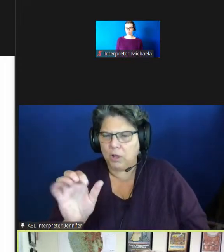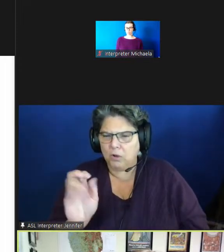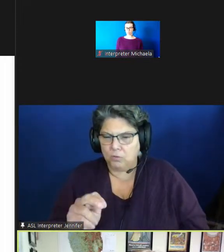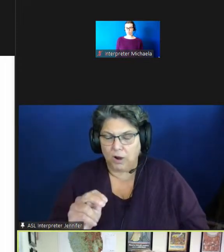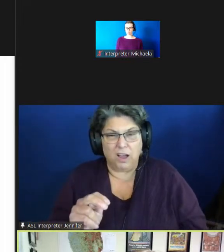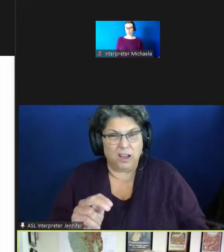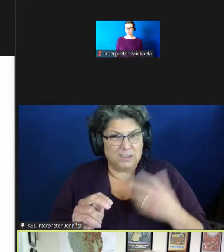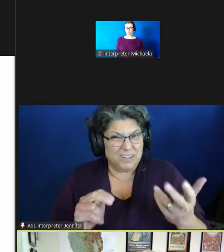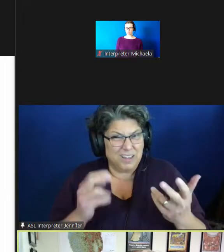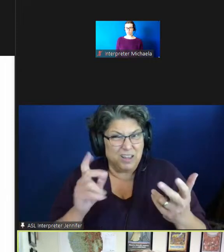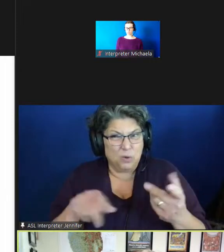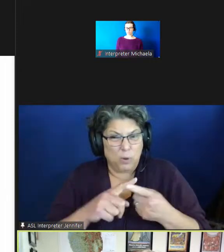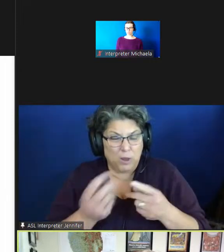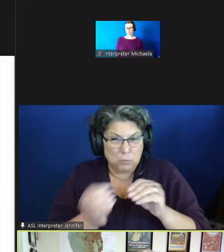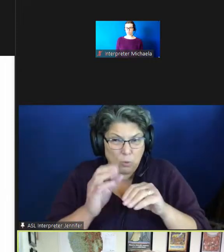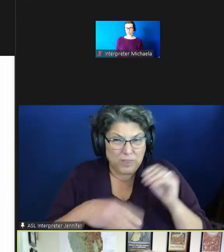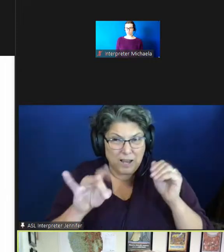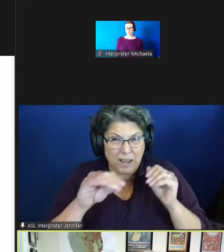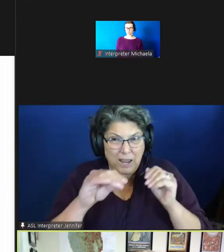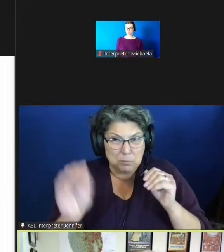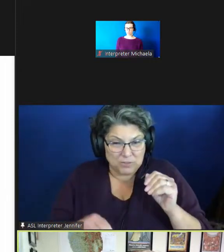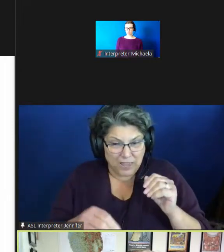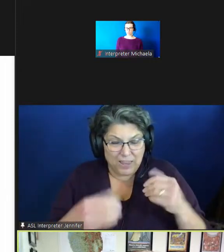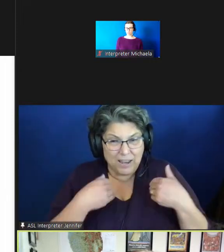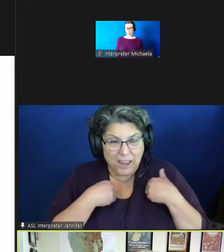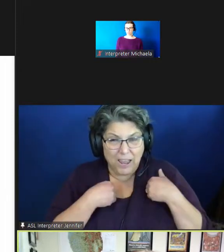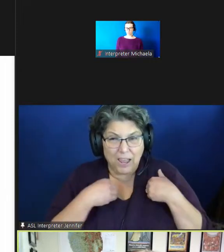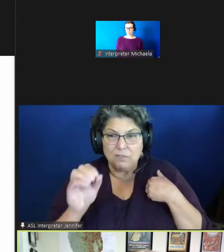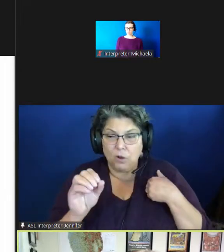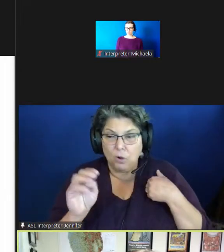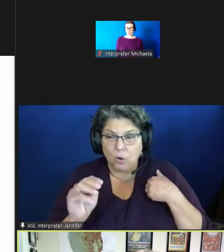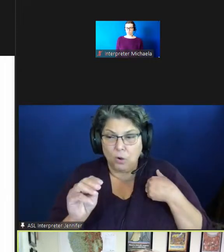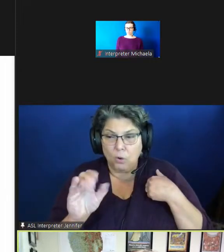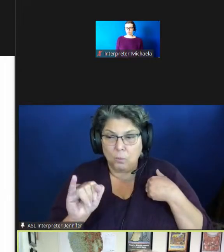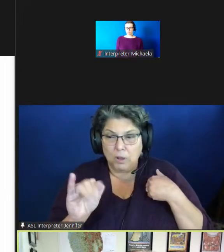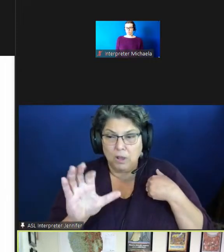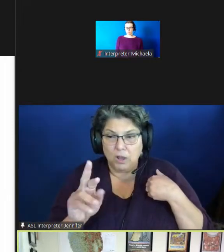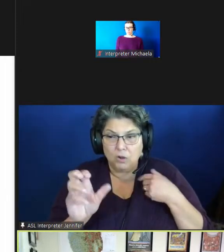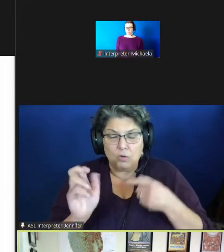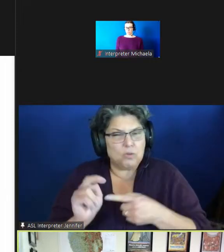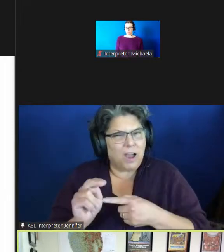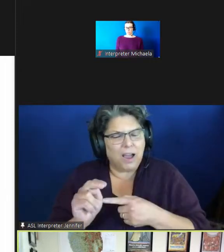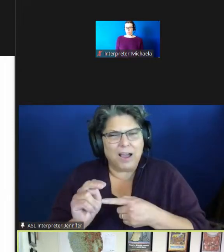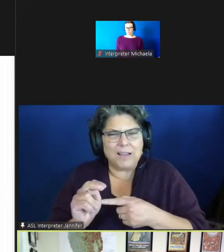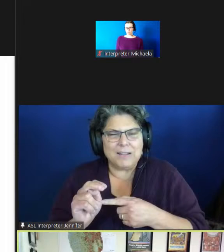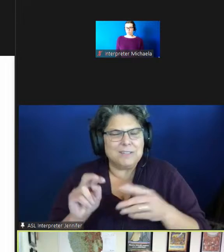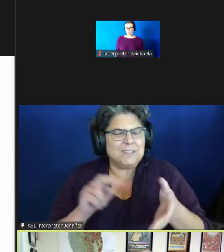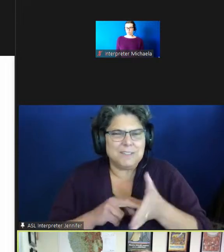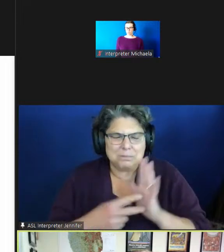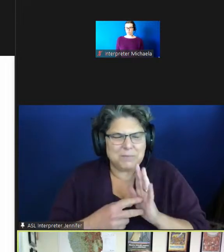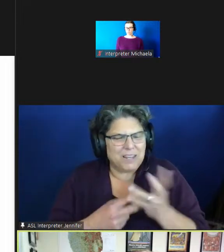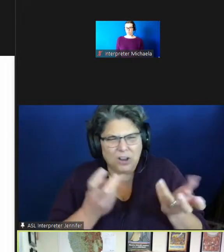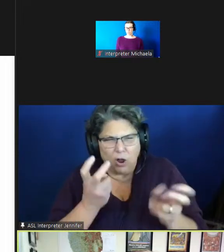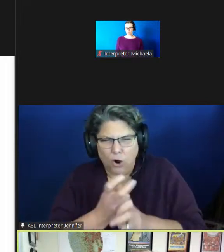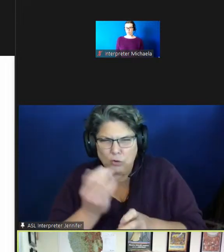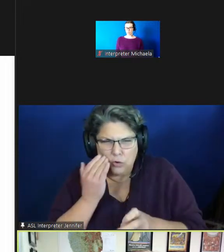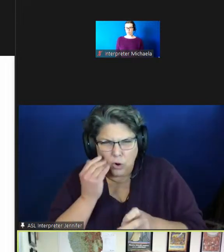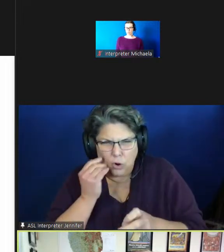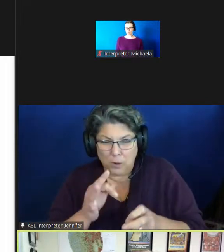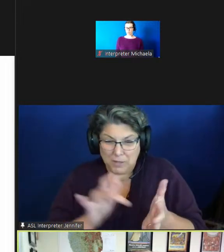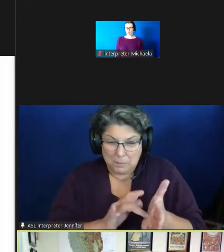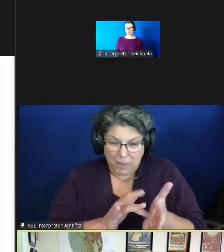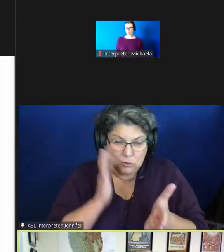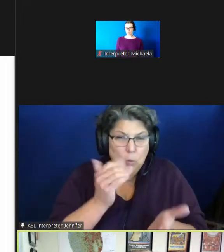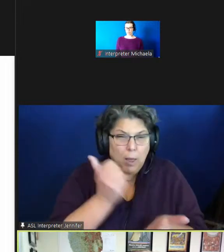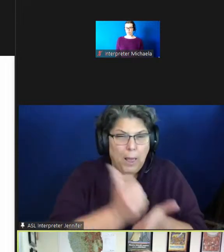of the newer treatments to treat the people who are mild to moderately ill. So we look at the prevalence data